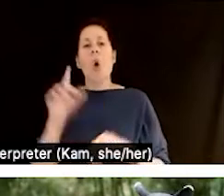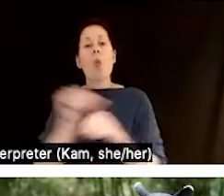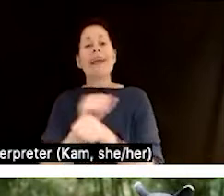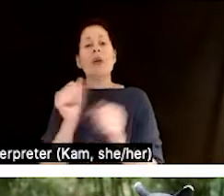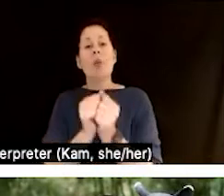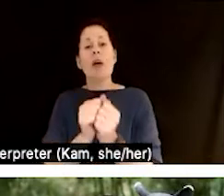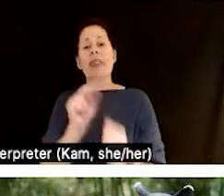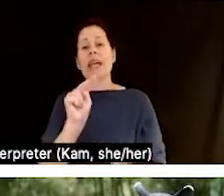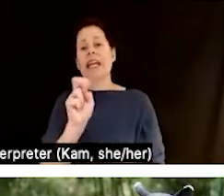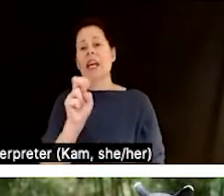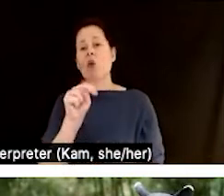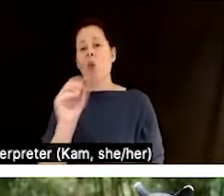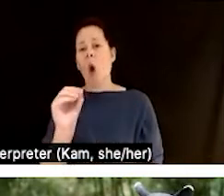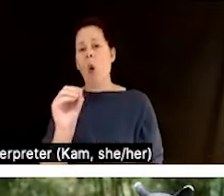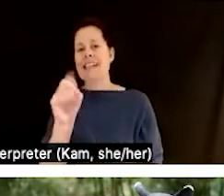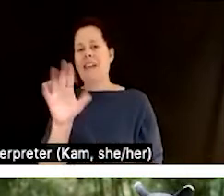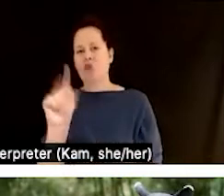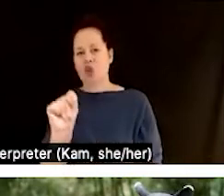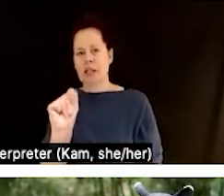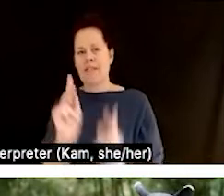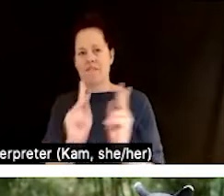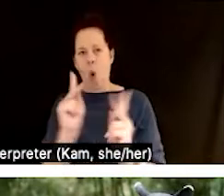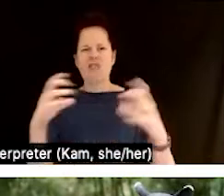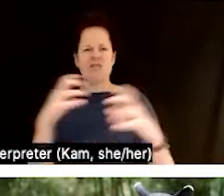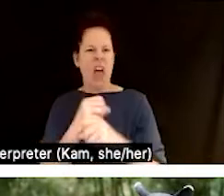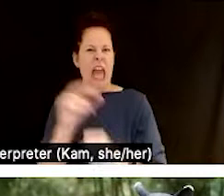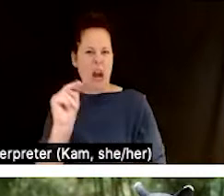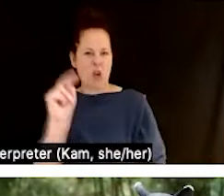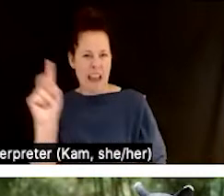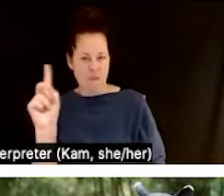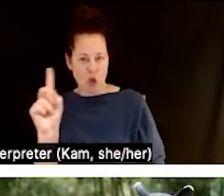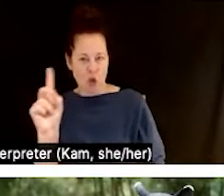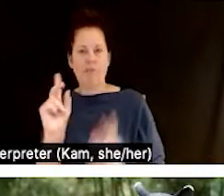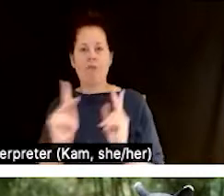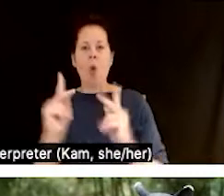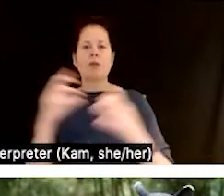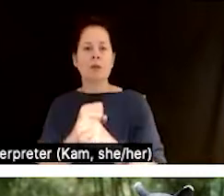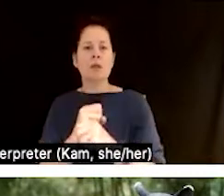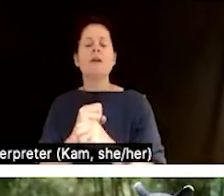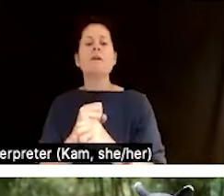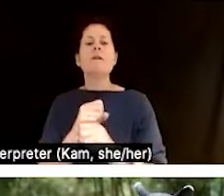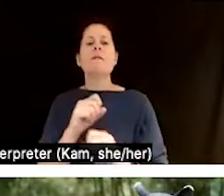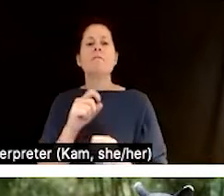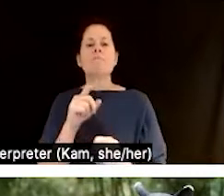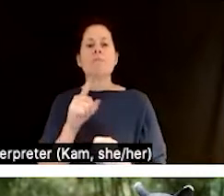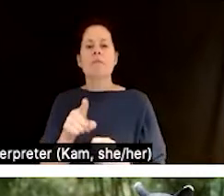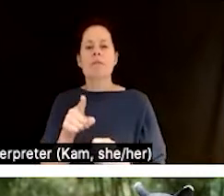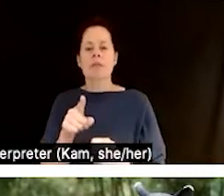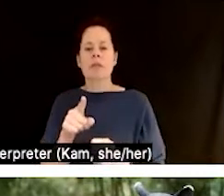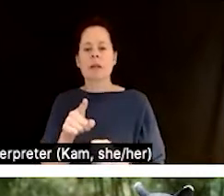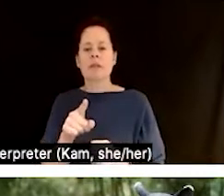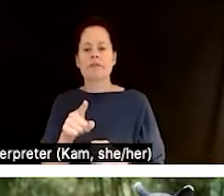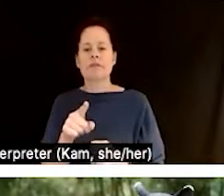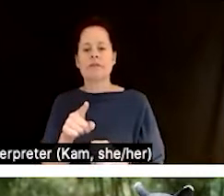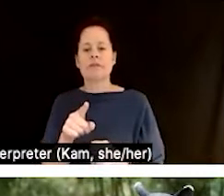conversation. Especially if you're a supervisor or a manager, you want to make sure that you're saying, hey, I see that there's a challenge